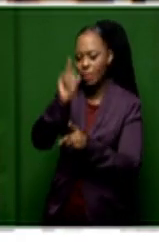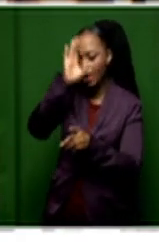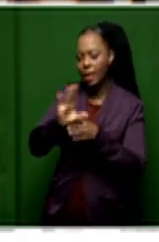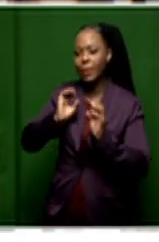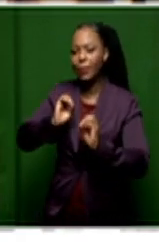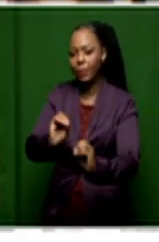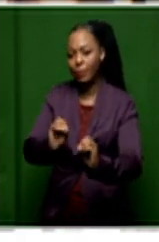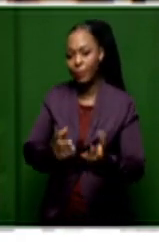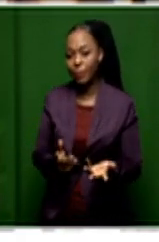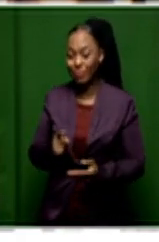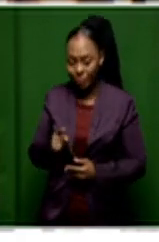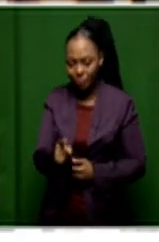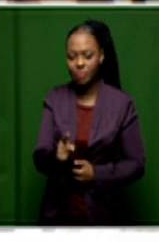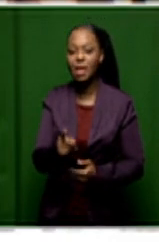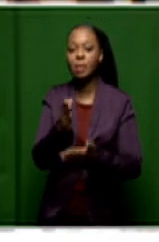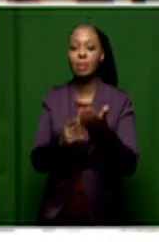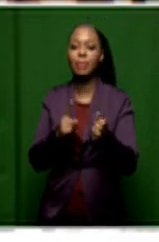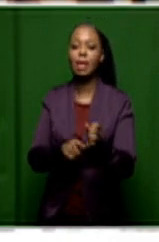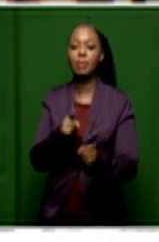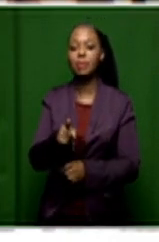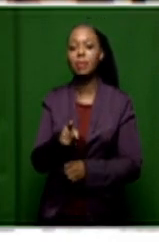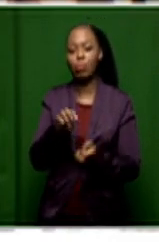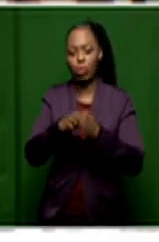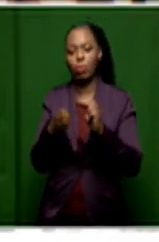they cut across the